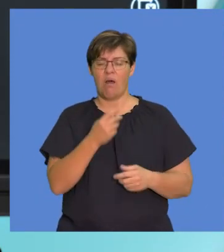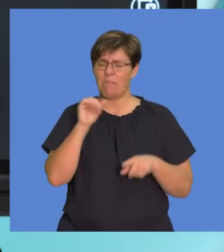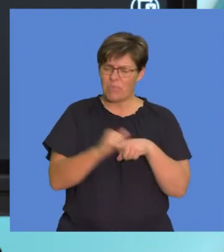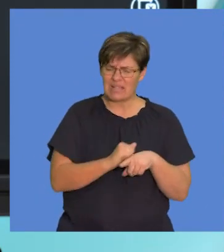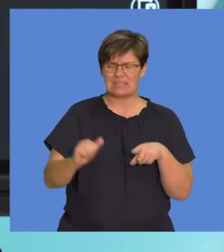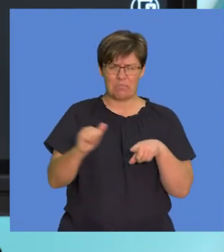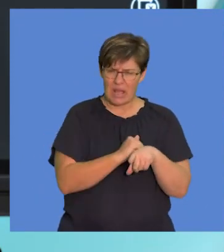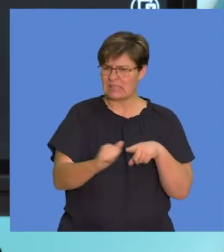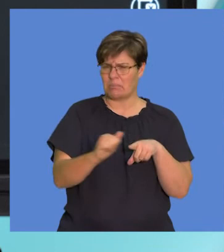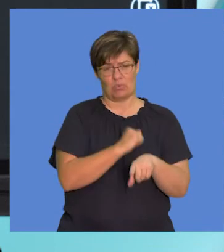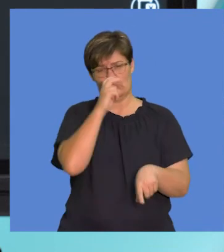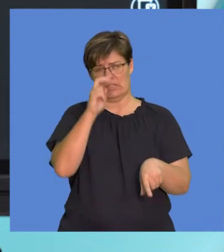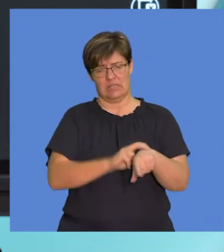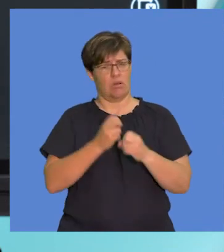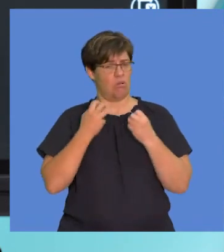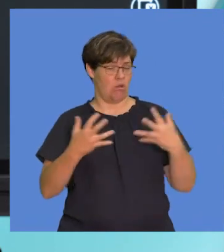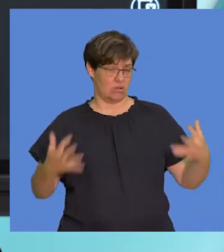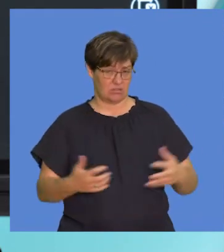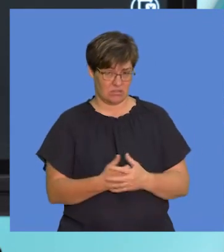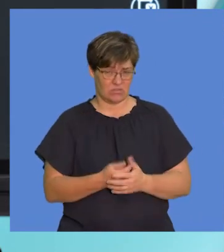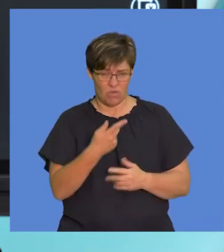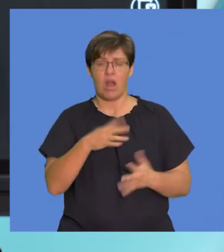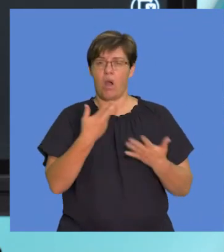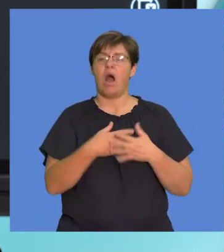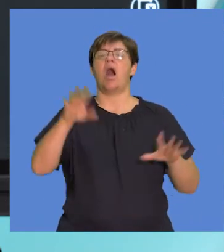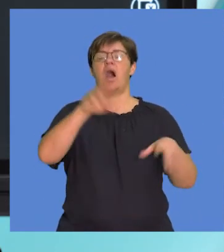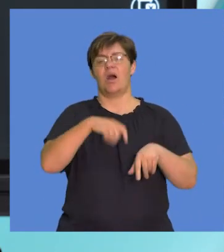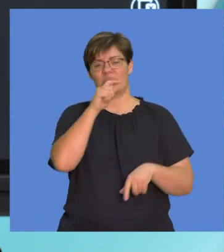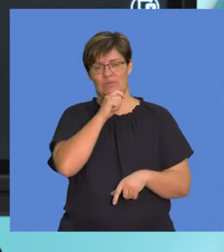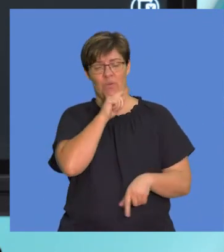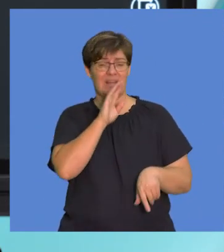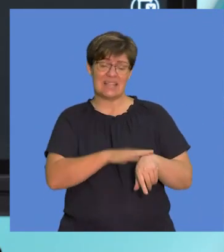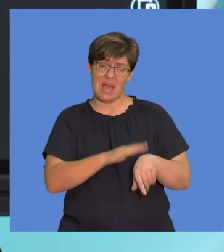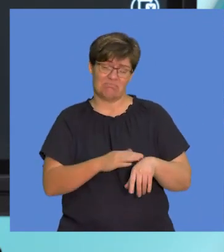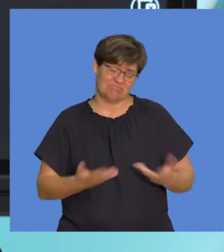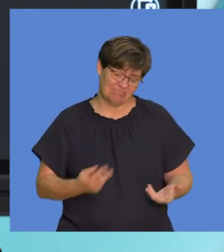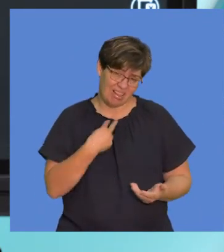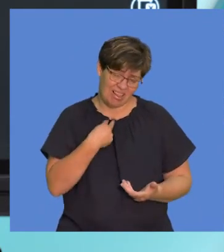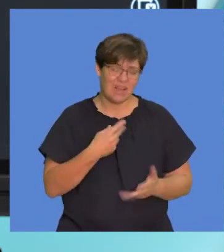choice, because this requires a lot of practice, until we kind of get used to it.